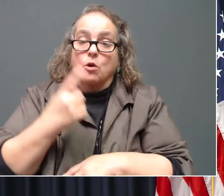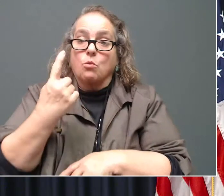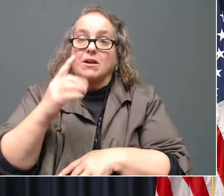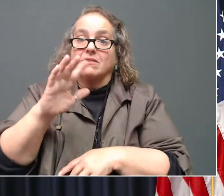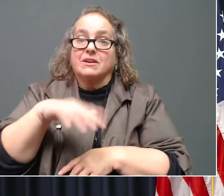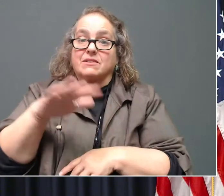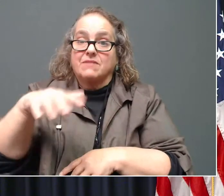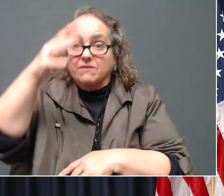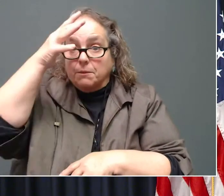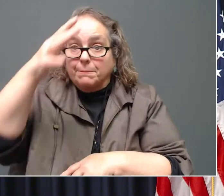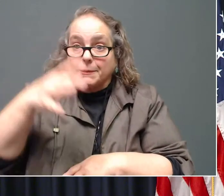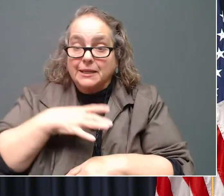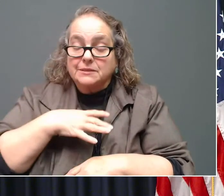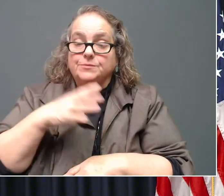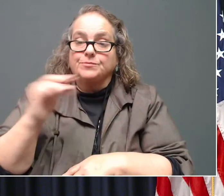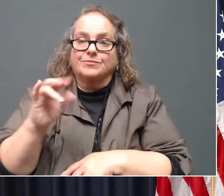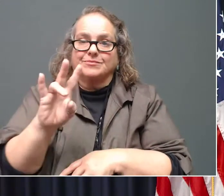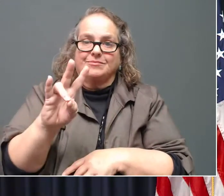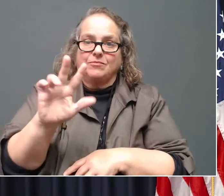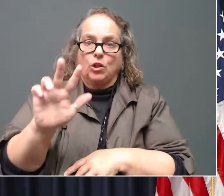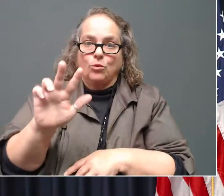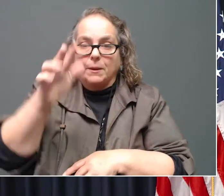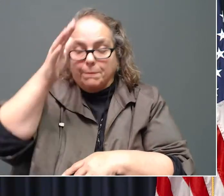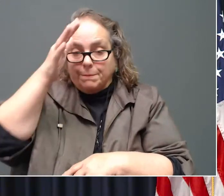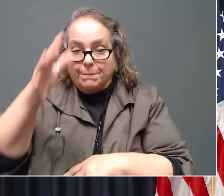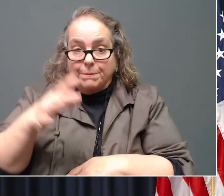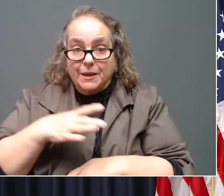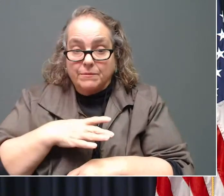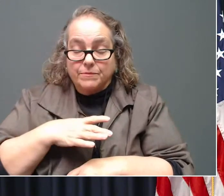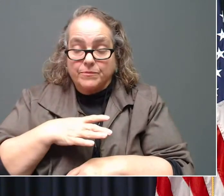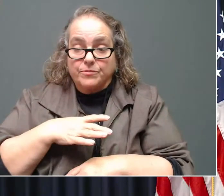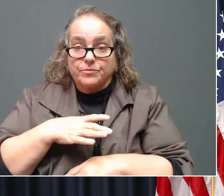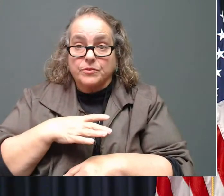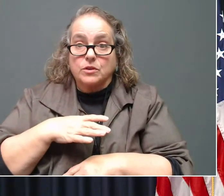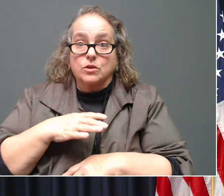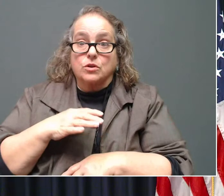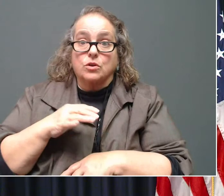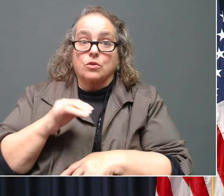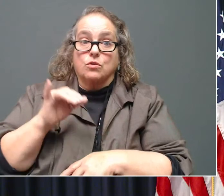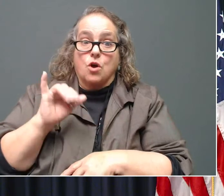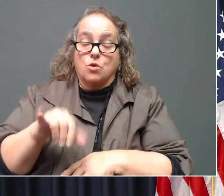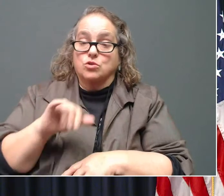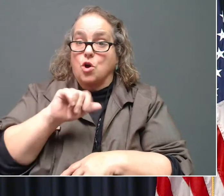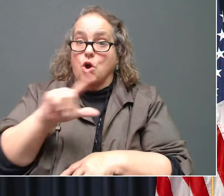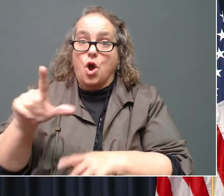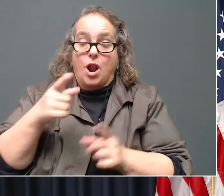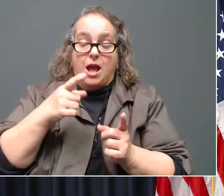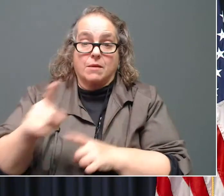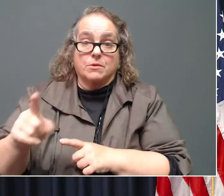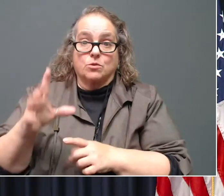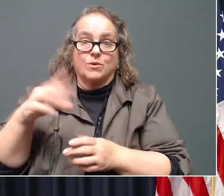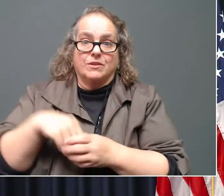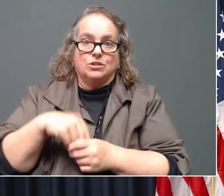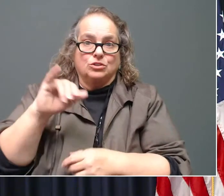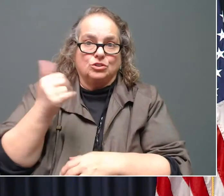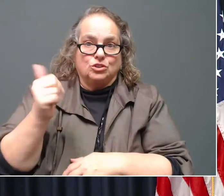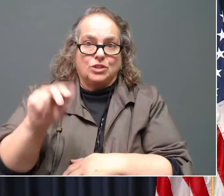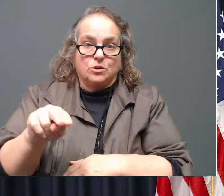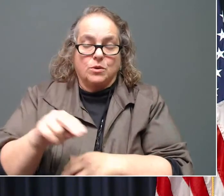man, and a 73-year-old man. Those all occurred in January. 76-year-old